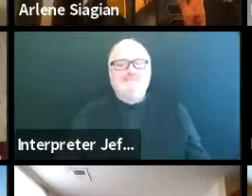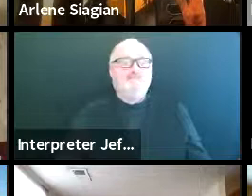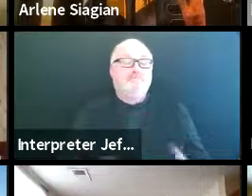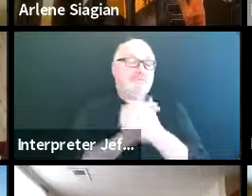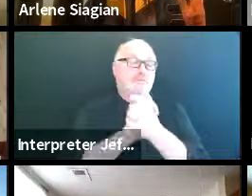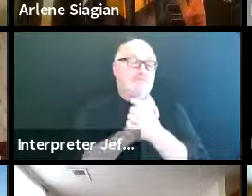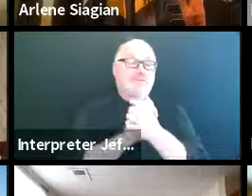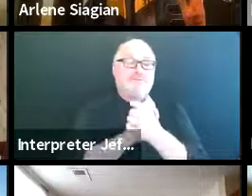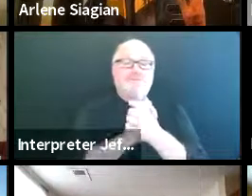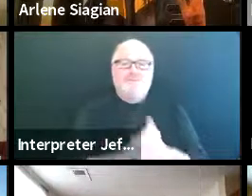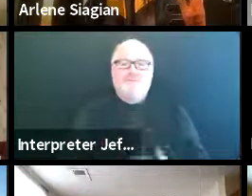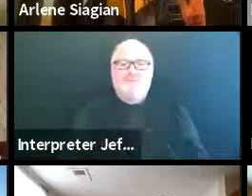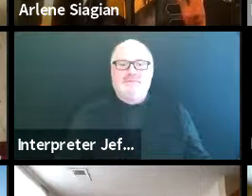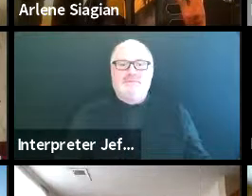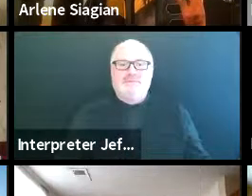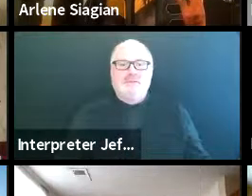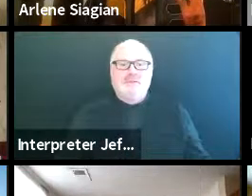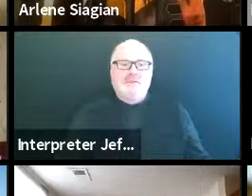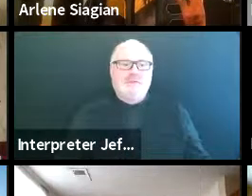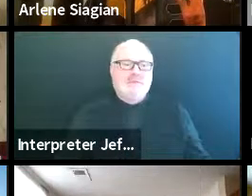Congratulations.